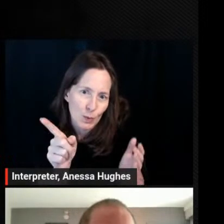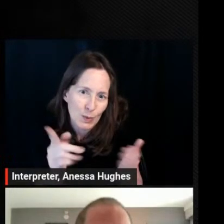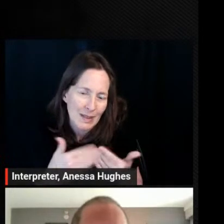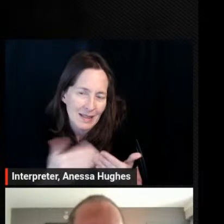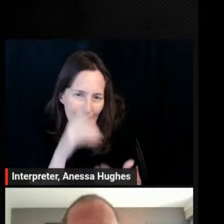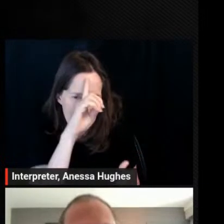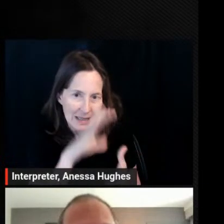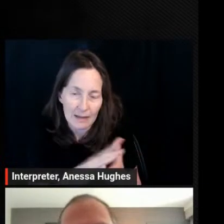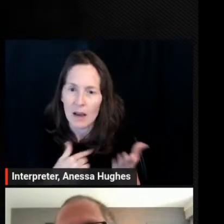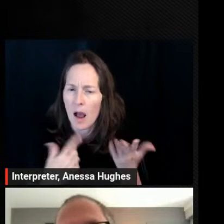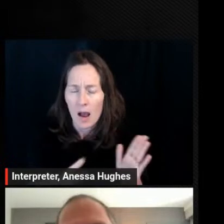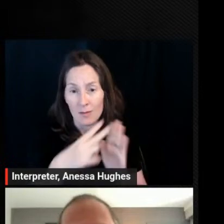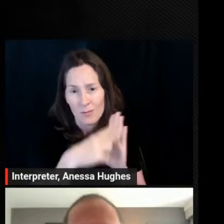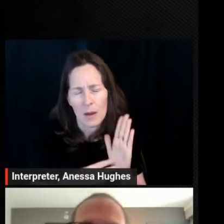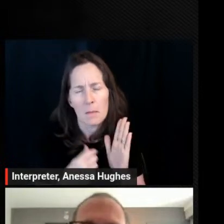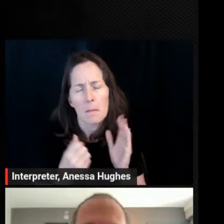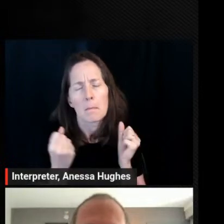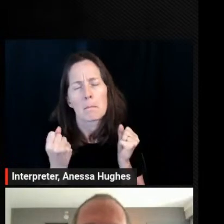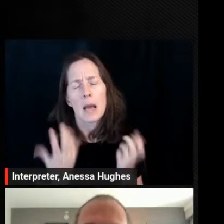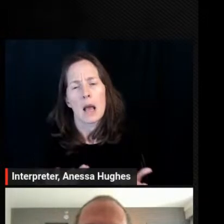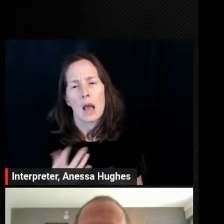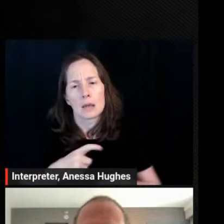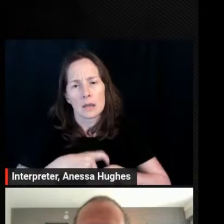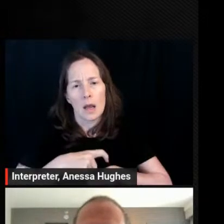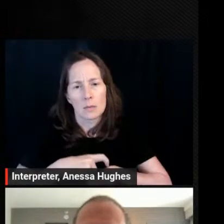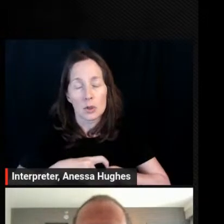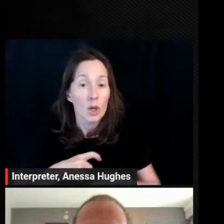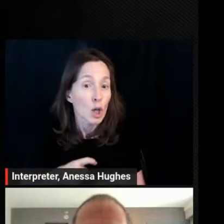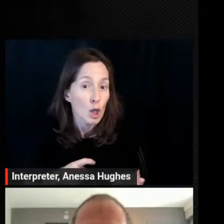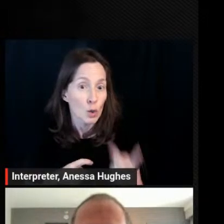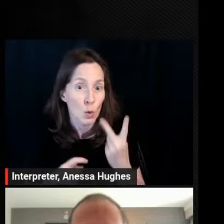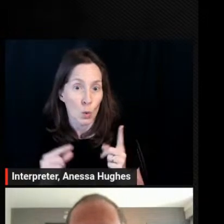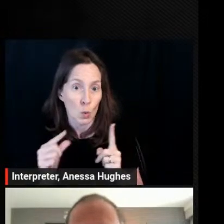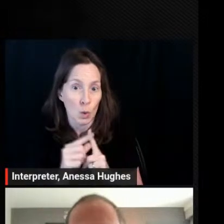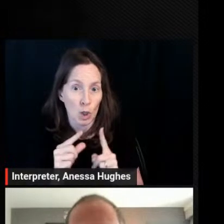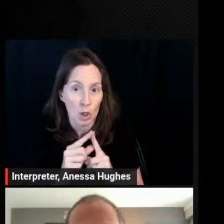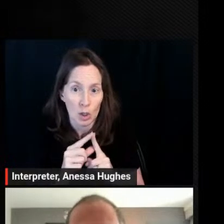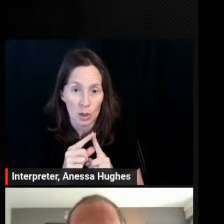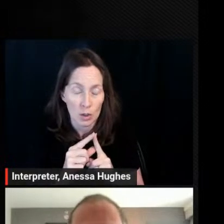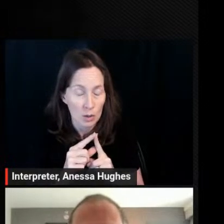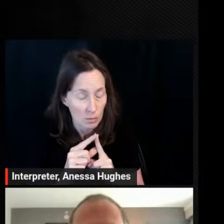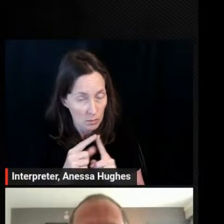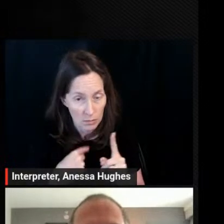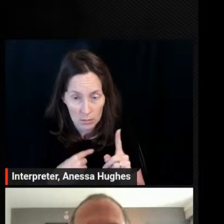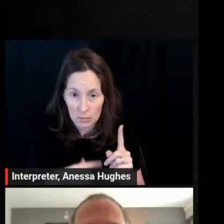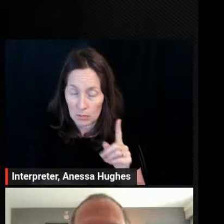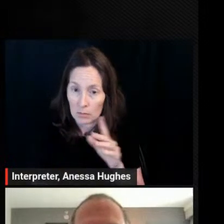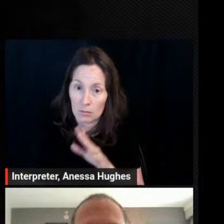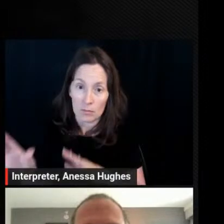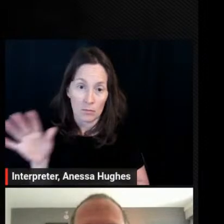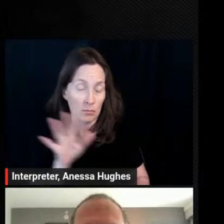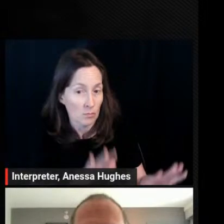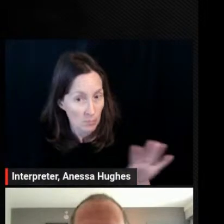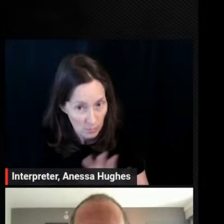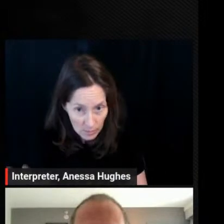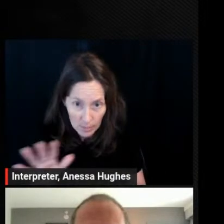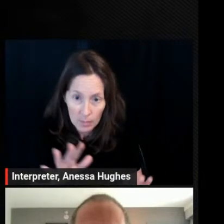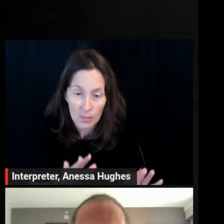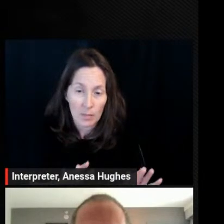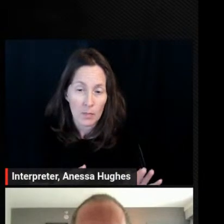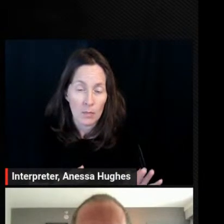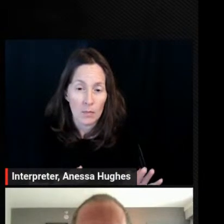it, two of the words in front of you jump out at me like they're written 60 foot high, like they're written in neon on the side of a